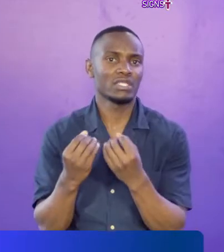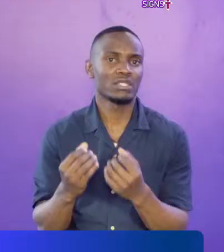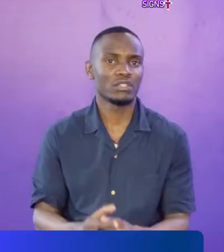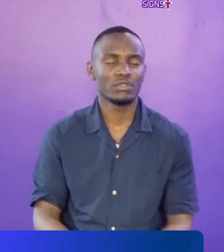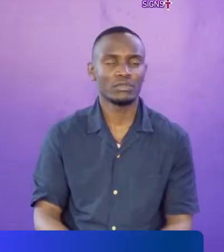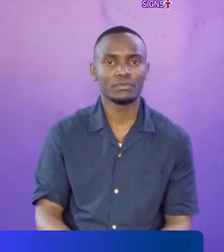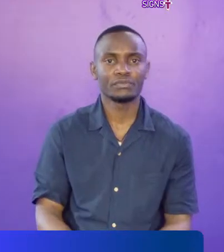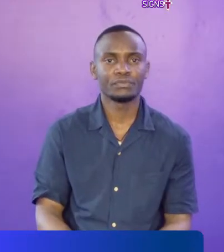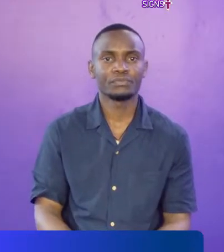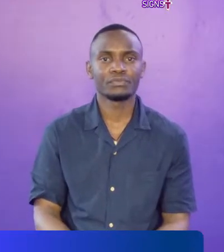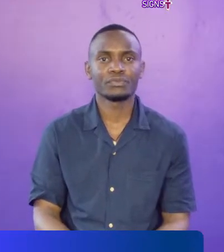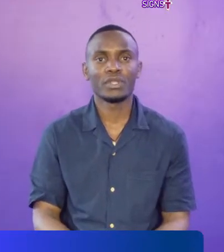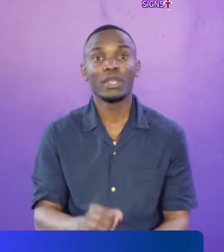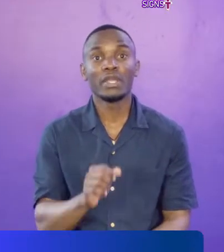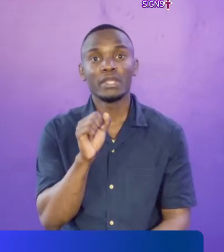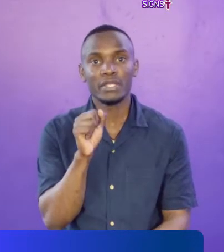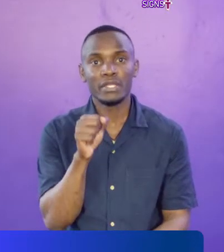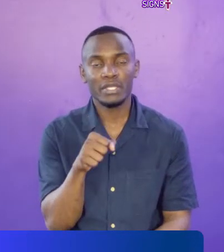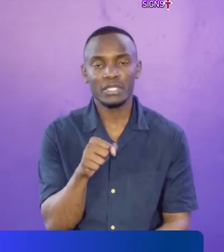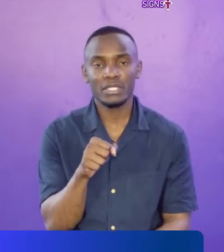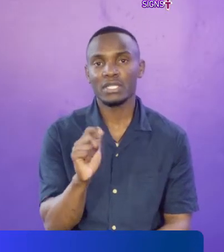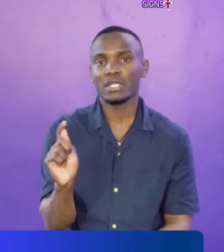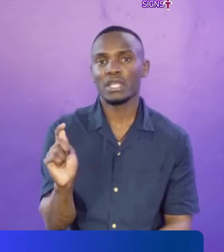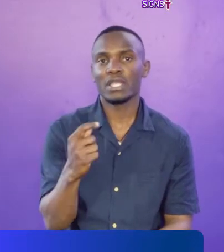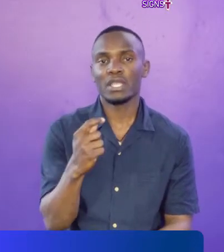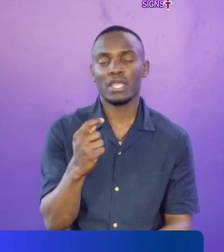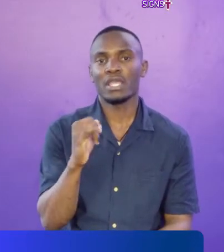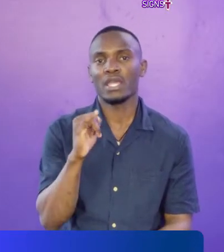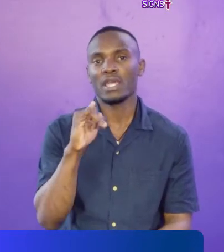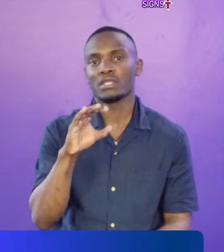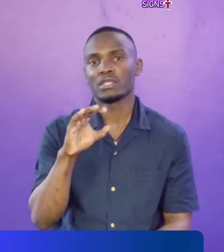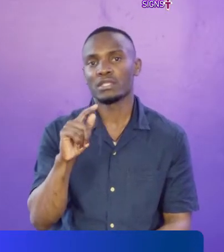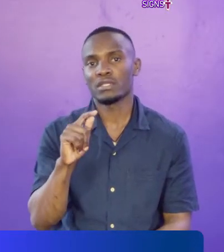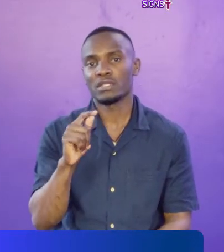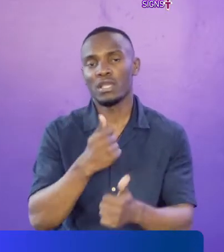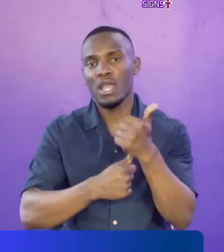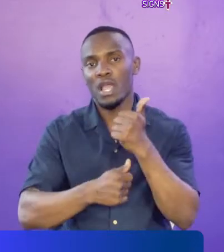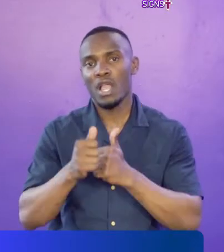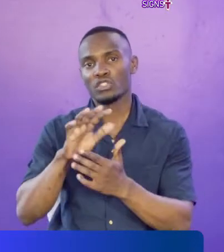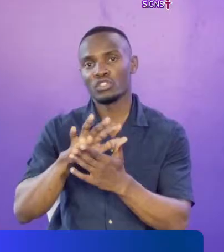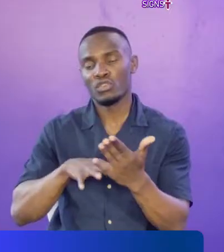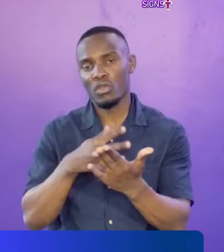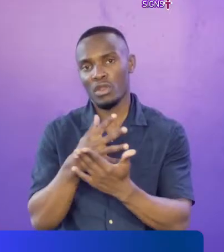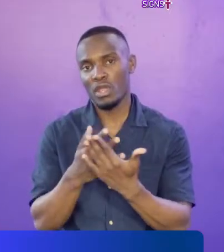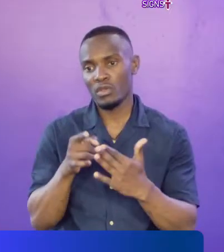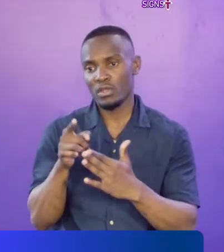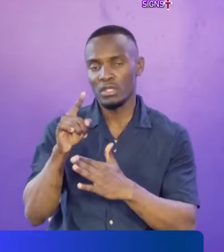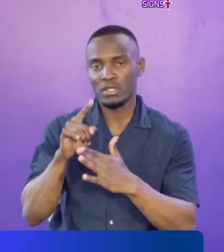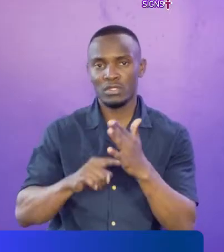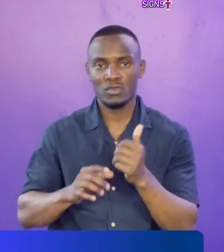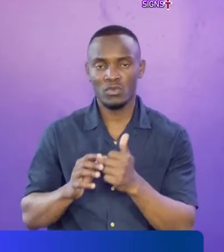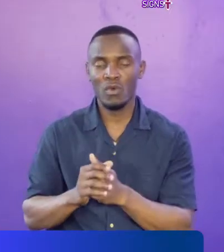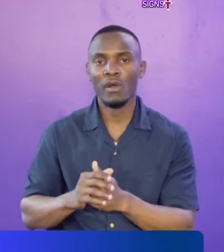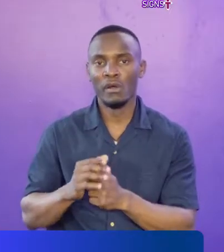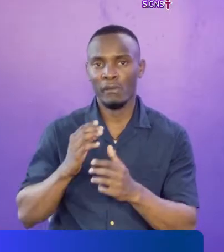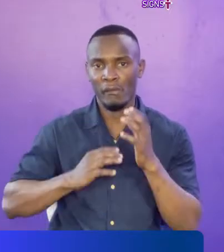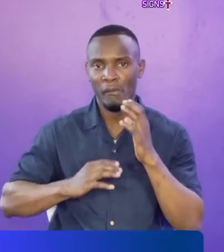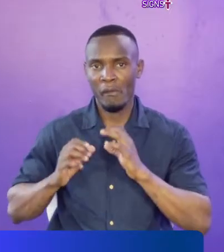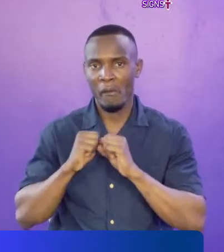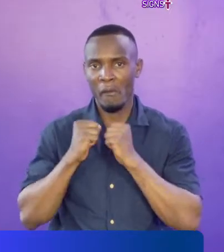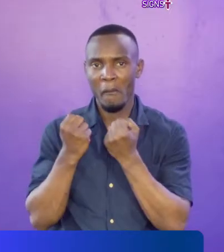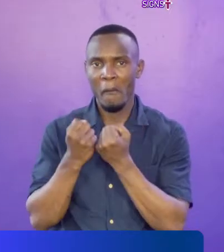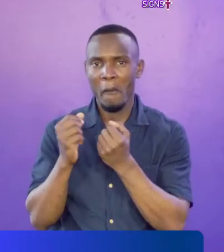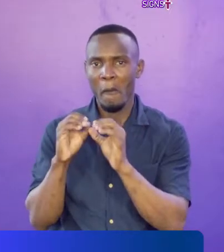KICTANET, as I had mentioned earlier, the Kenya ICT Action Network. Yeah. It's a civil society organization, but we are registered